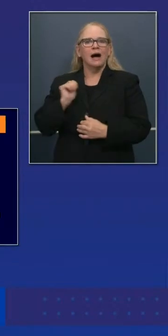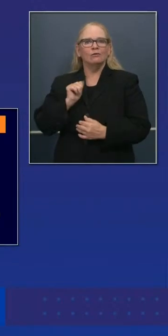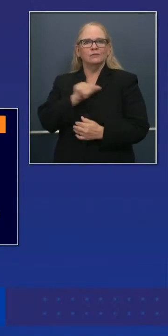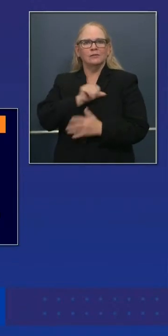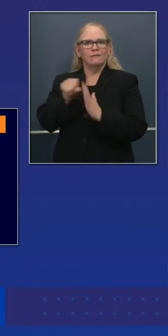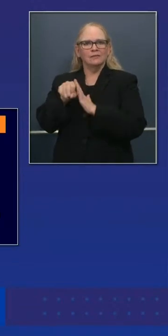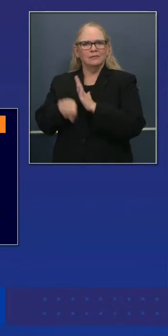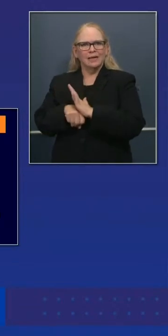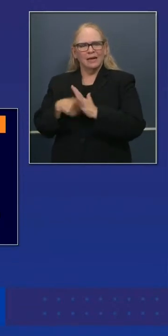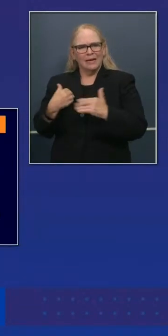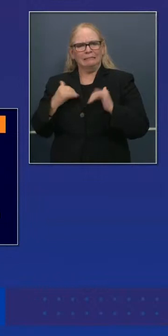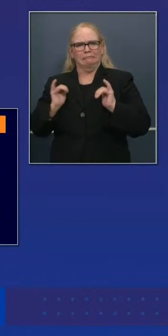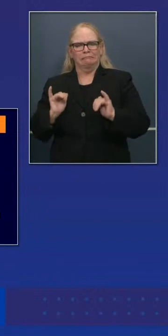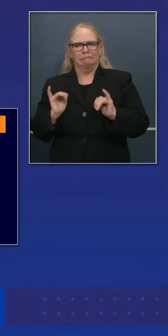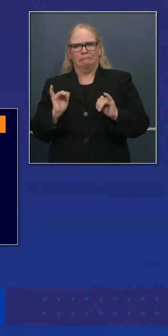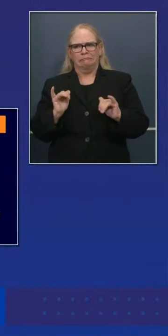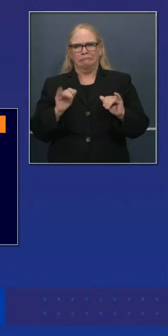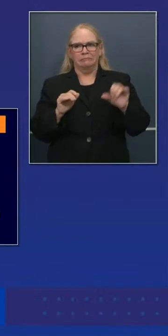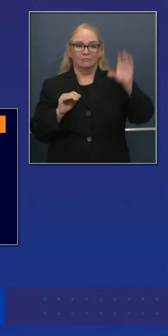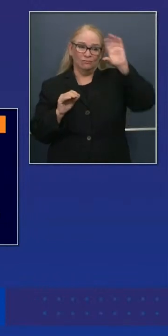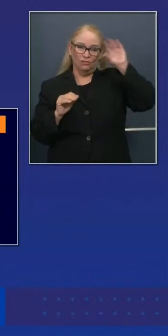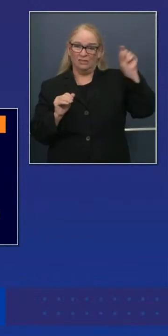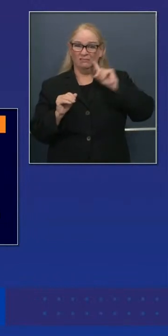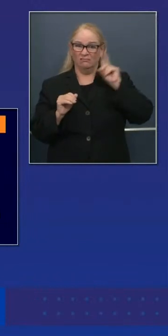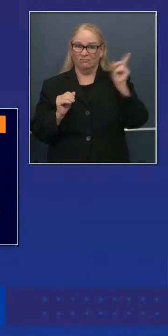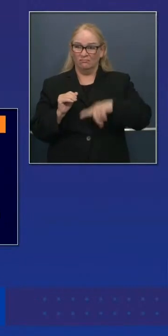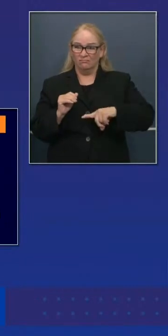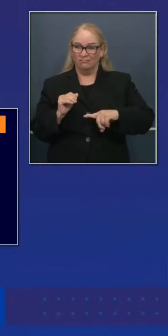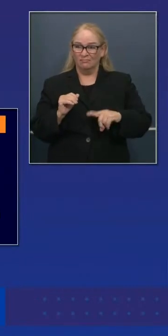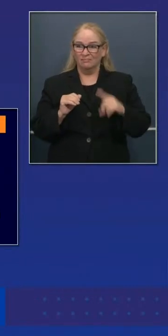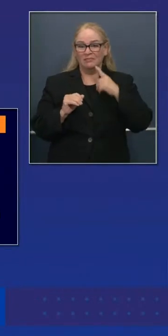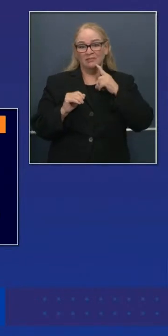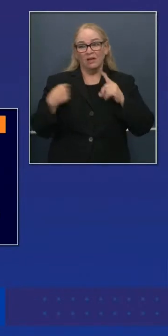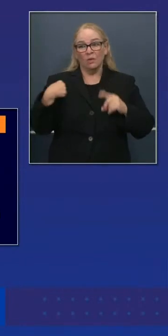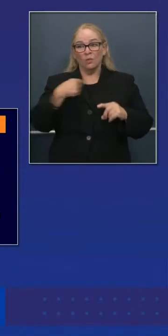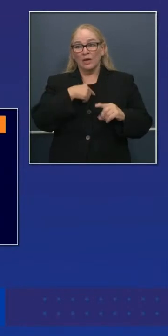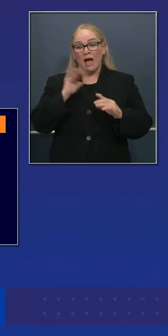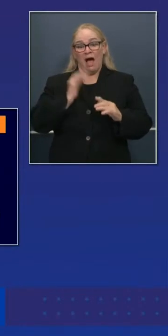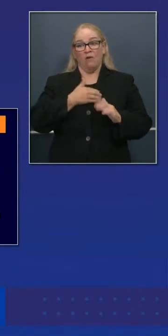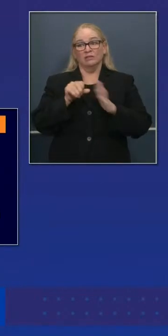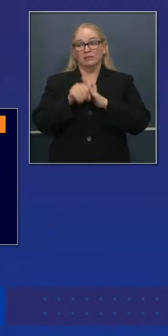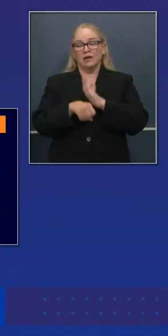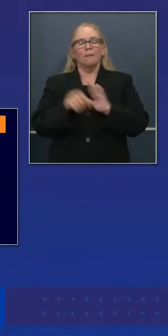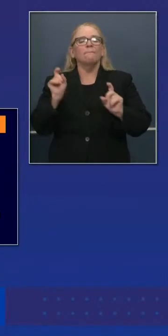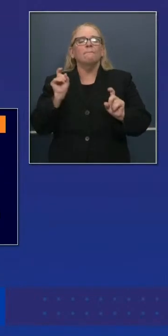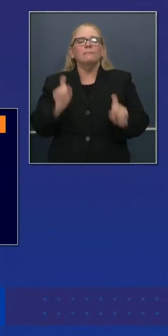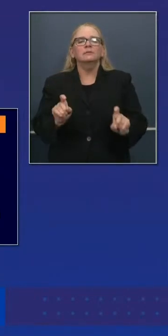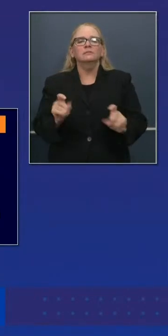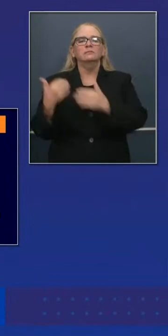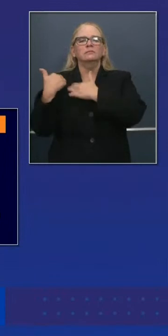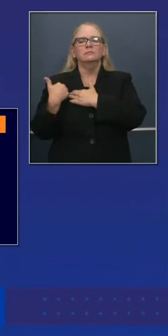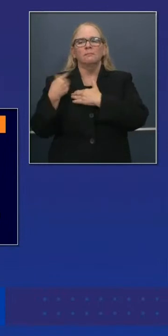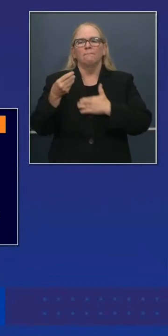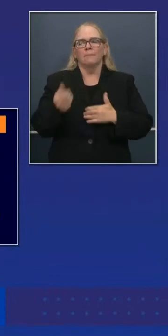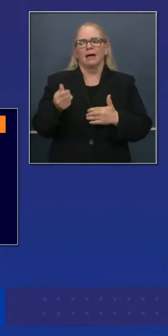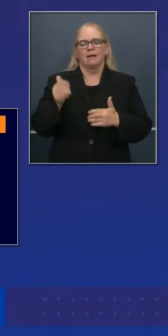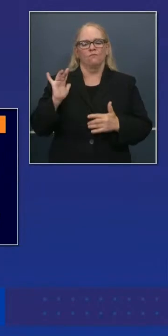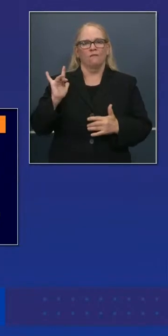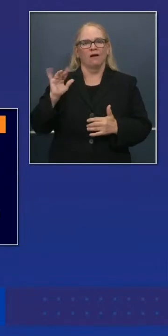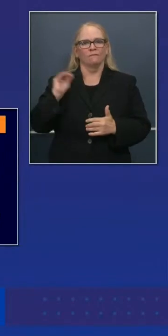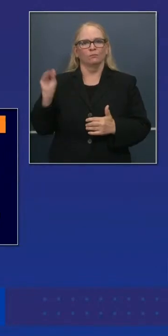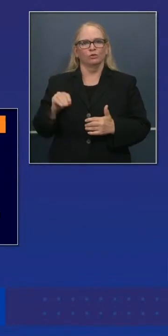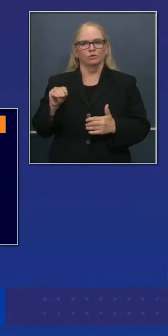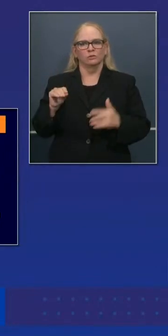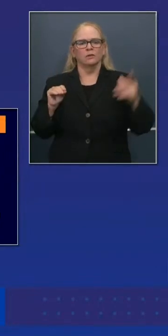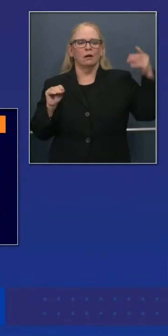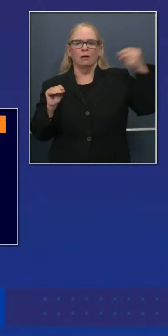this presidential memorandum, is a responsibility for the states to pick up 25% of the costs. As you can see from this slide, that